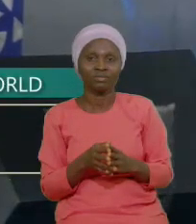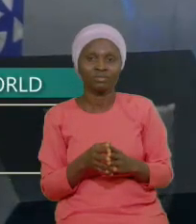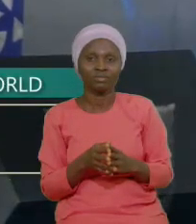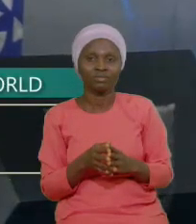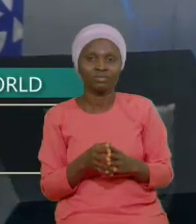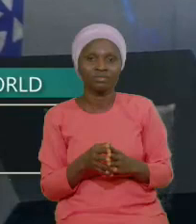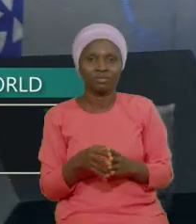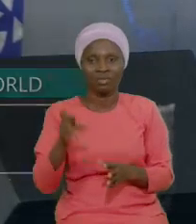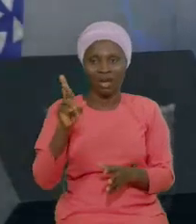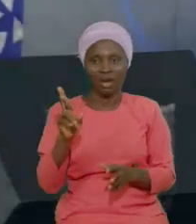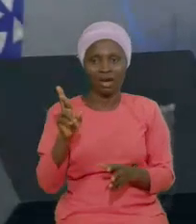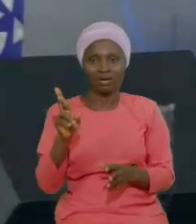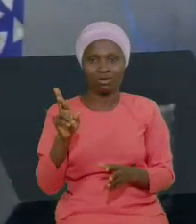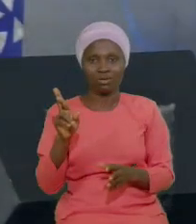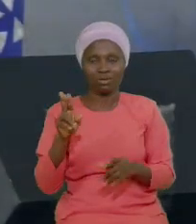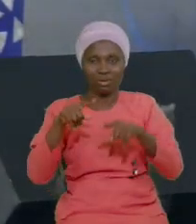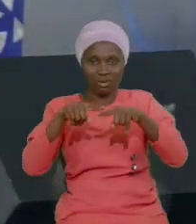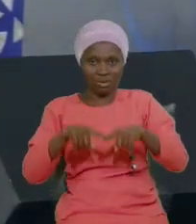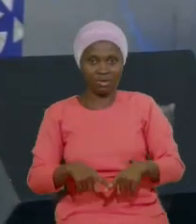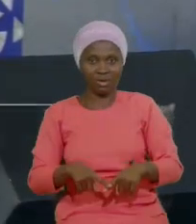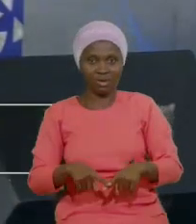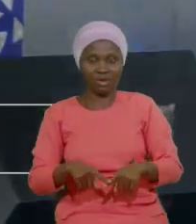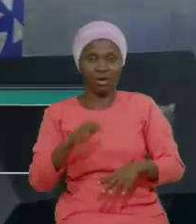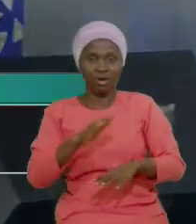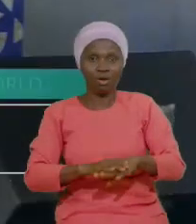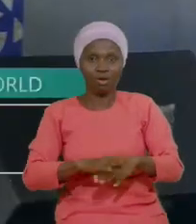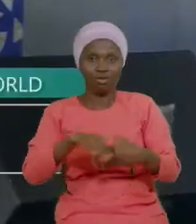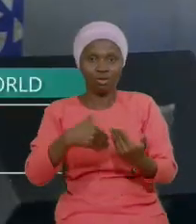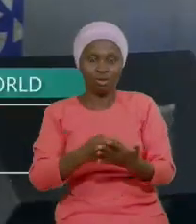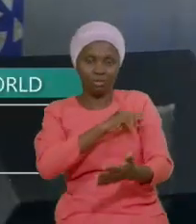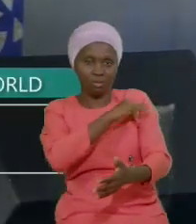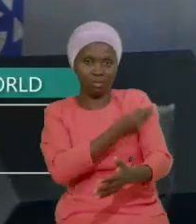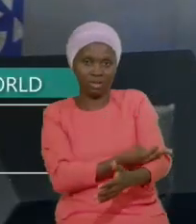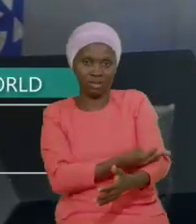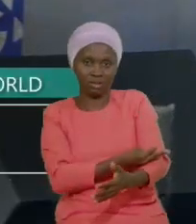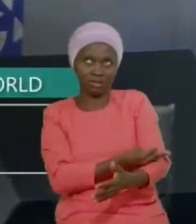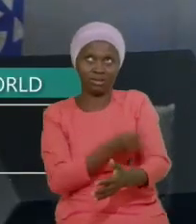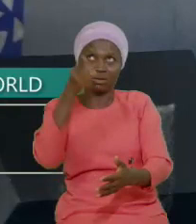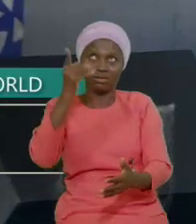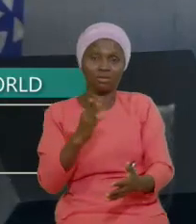R, rely on the Almighty for grace.